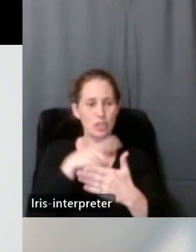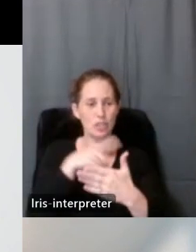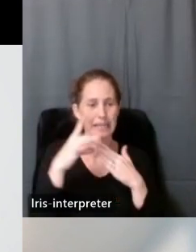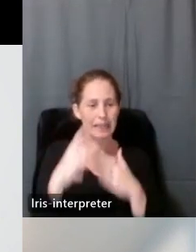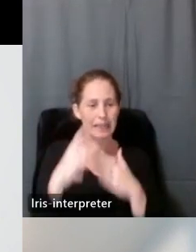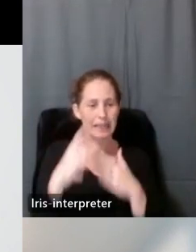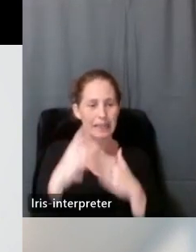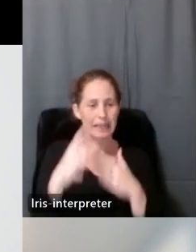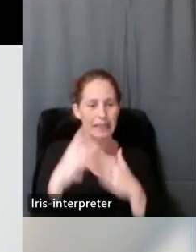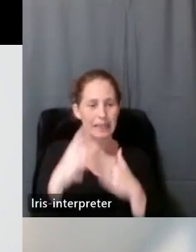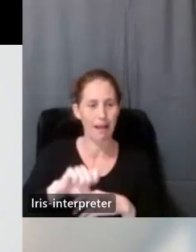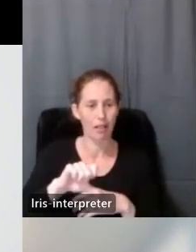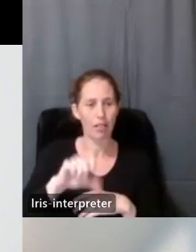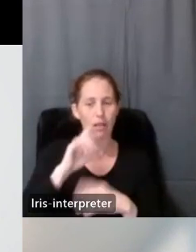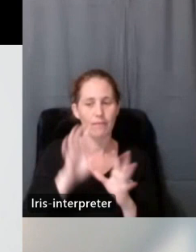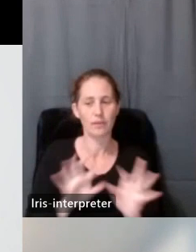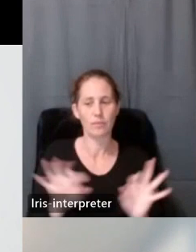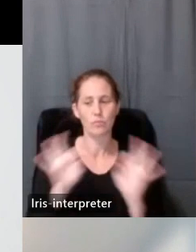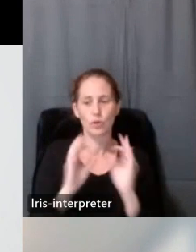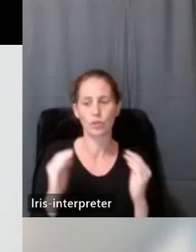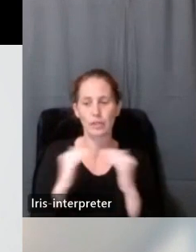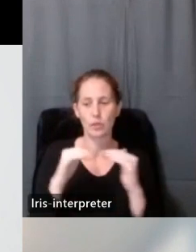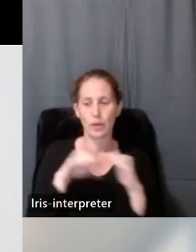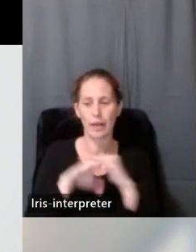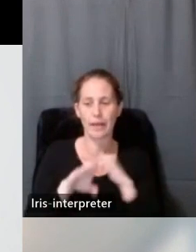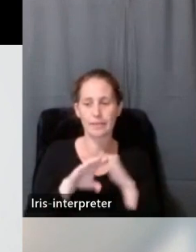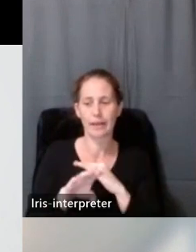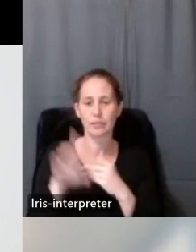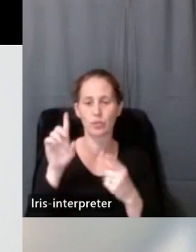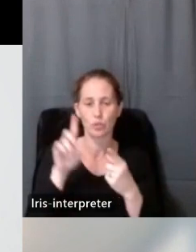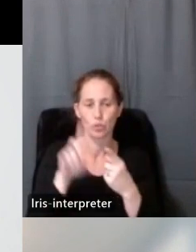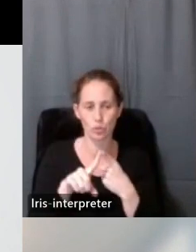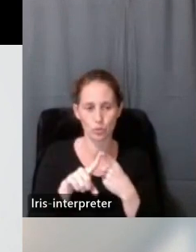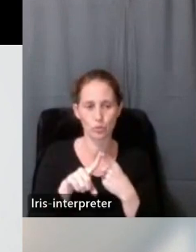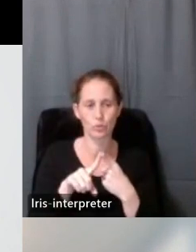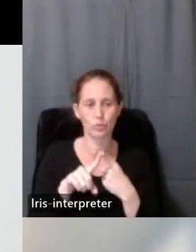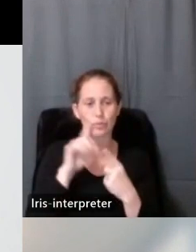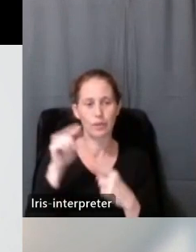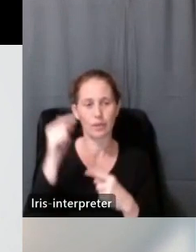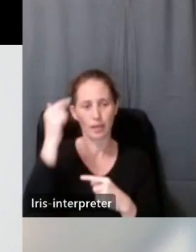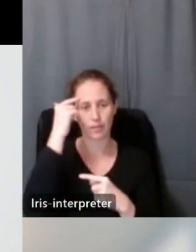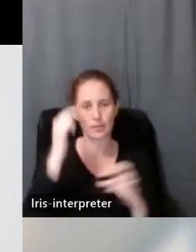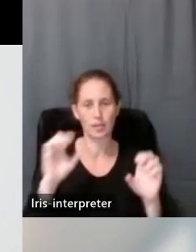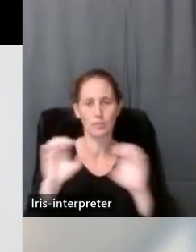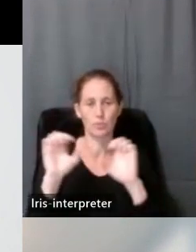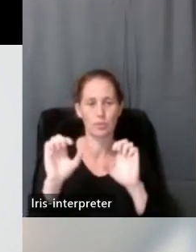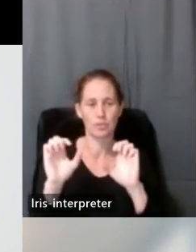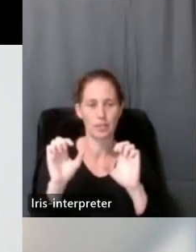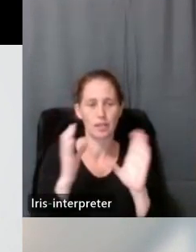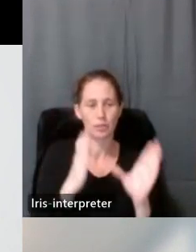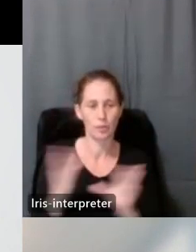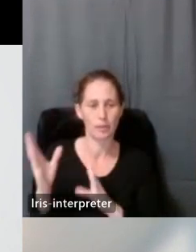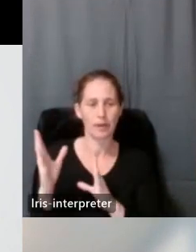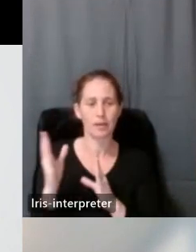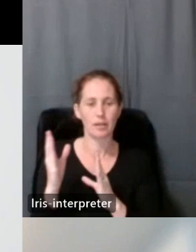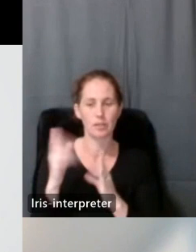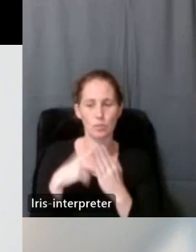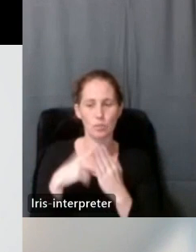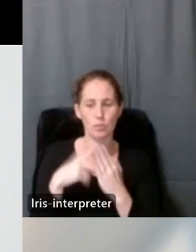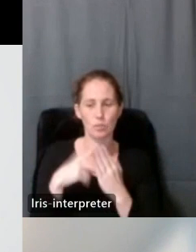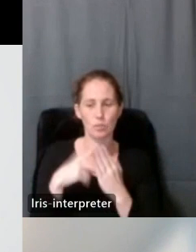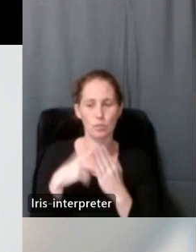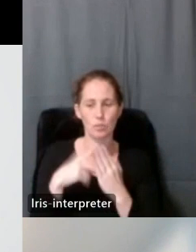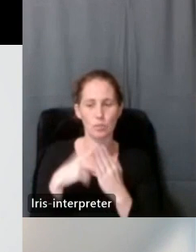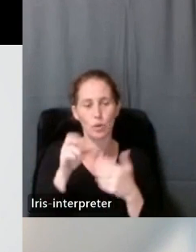a denial of meaningful or equal access to a government's emergency preparedness programs,